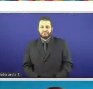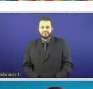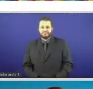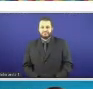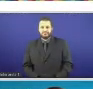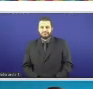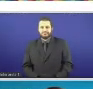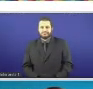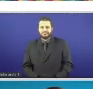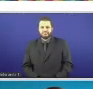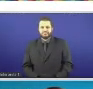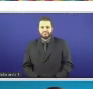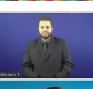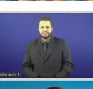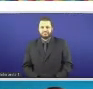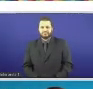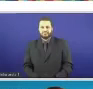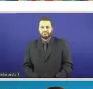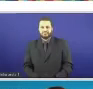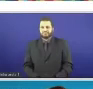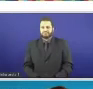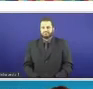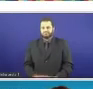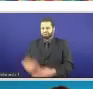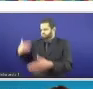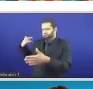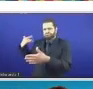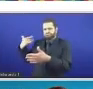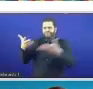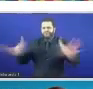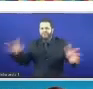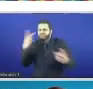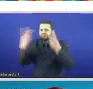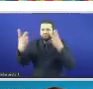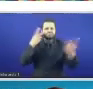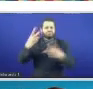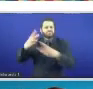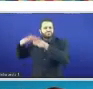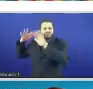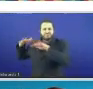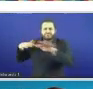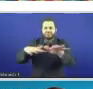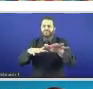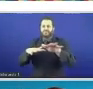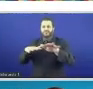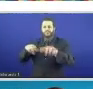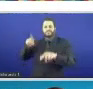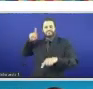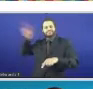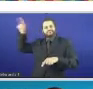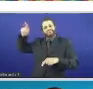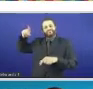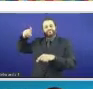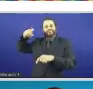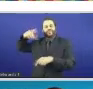Lo hemos visto desde la Marea Verde hasta la campaña de Repeal en Irlanda, que los factores más importantes no